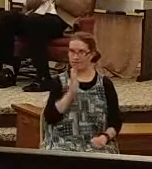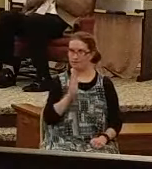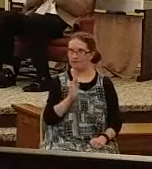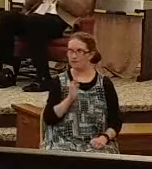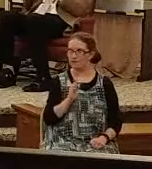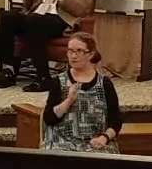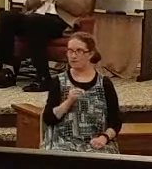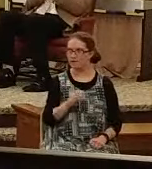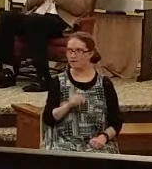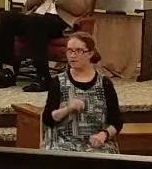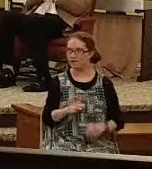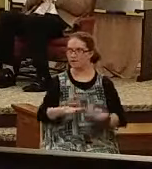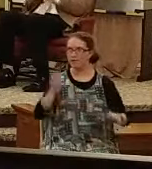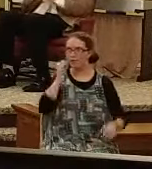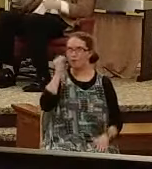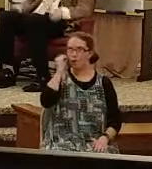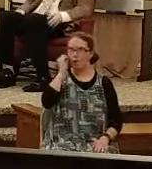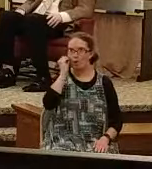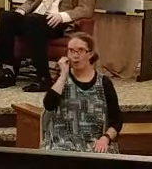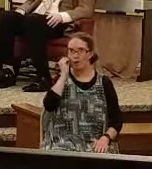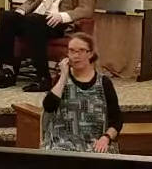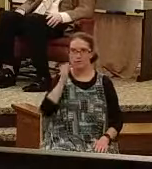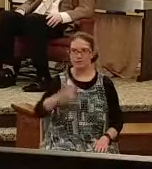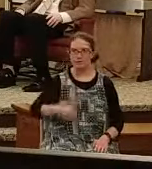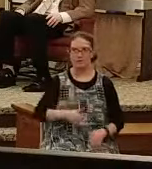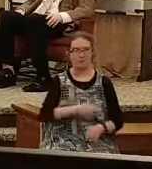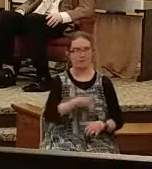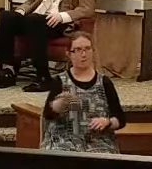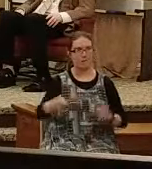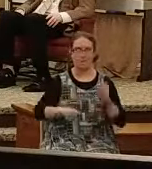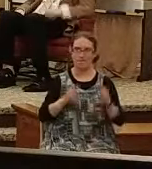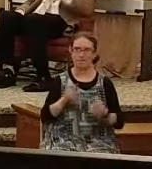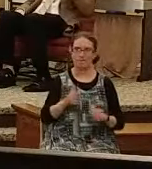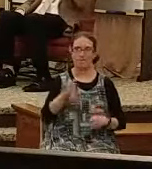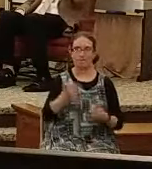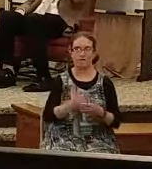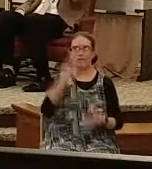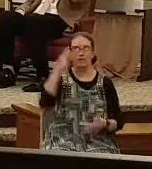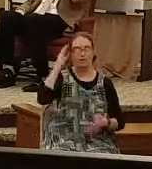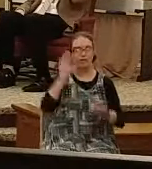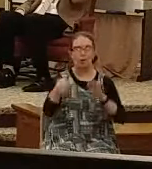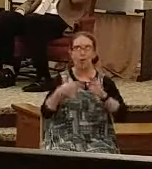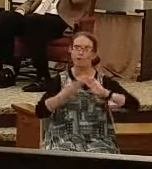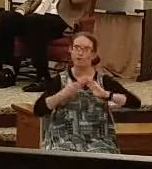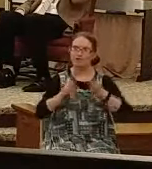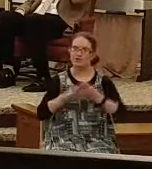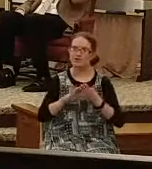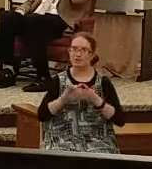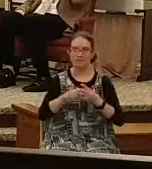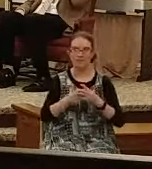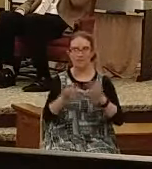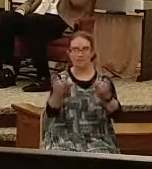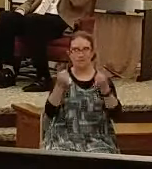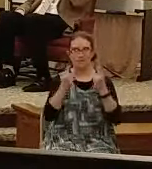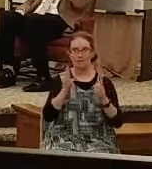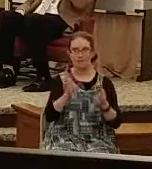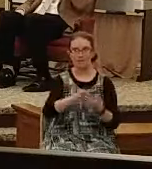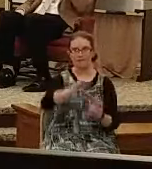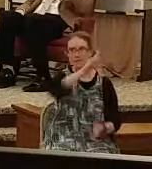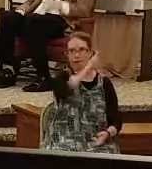it'll spread from your home, amen, to others. And before you know it, the whole community is beginning to come and seek the